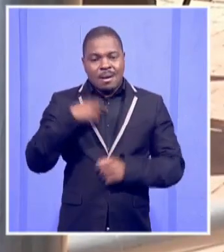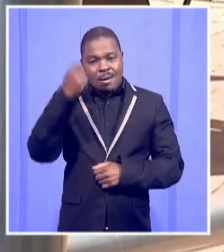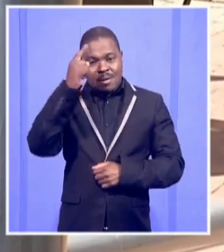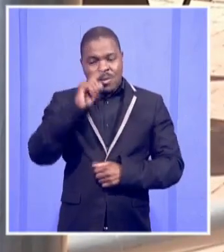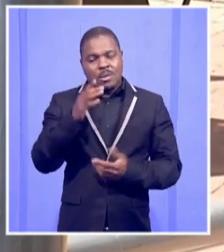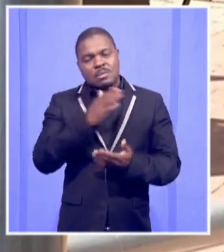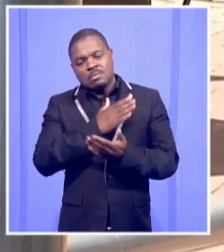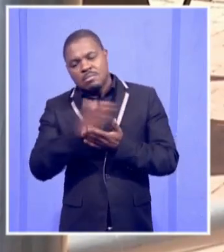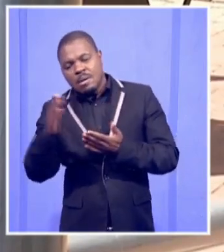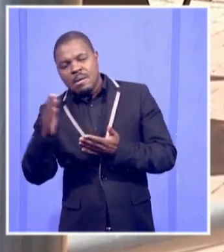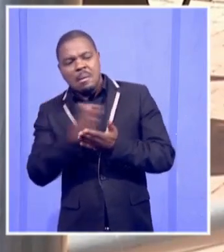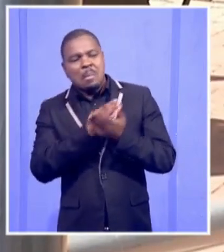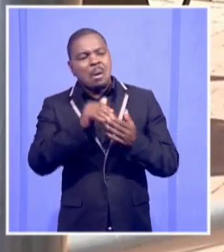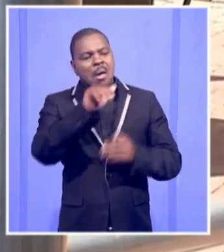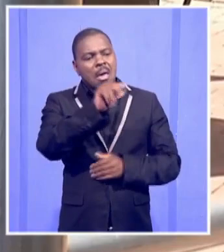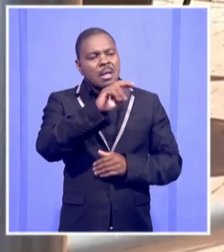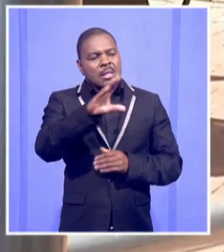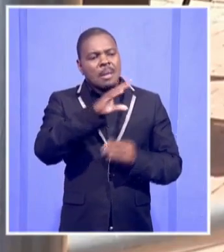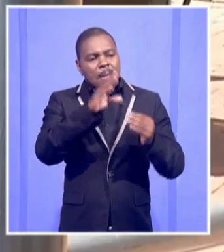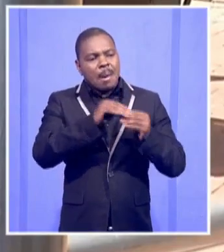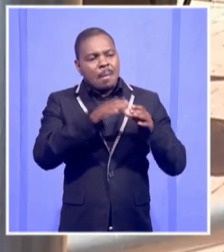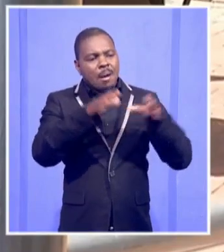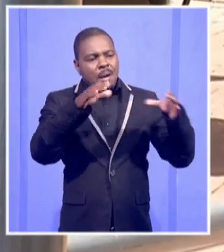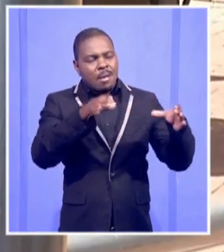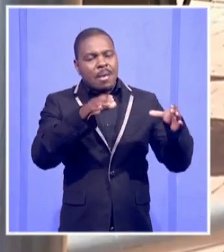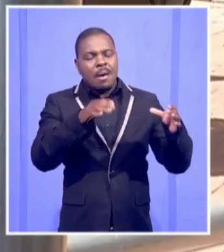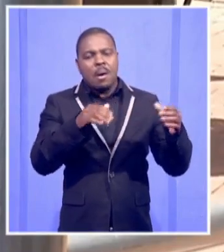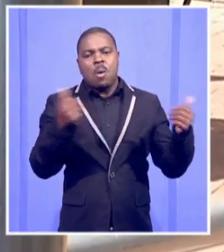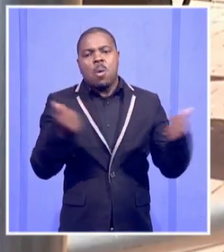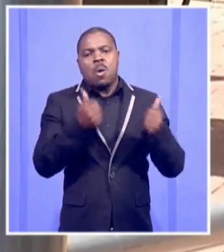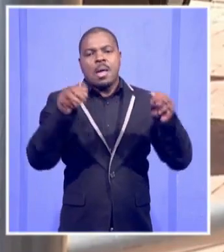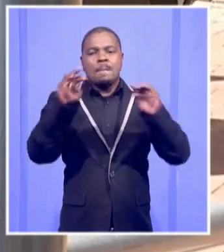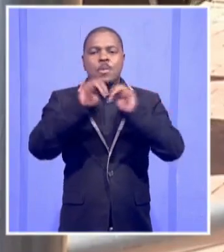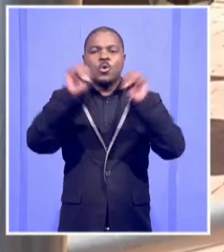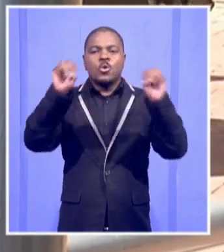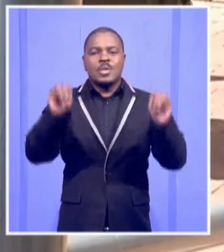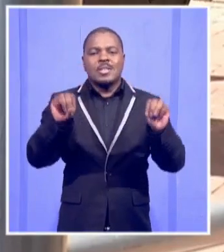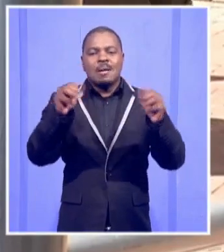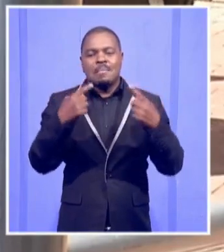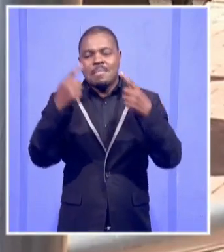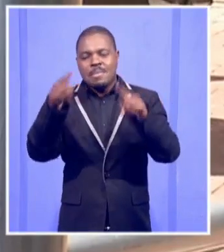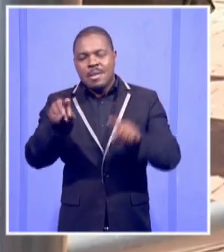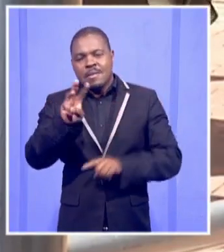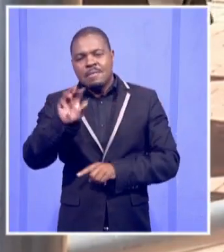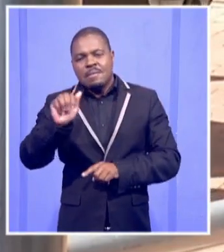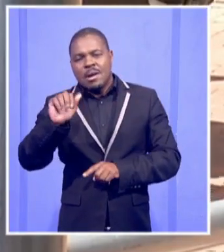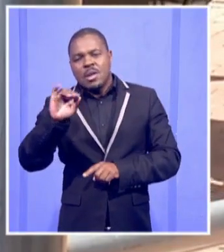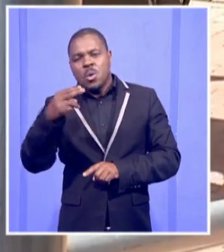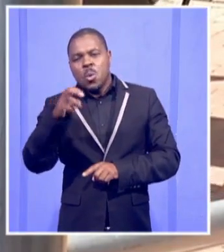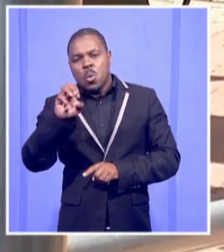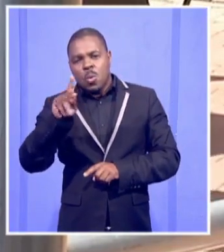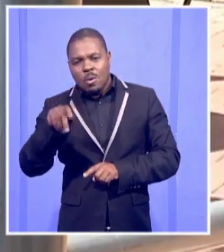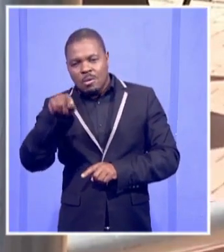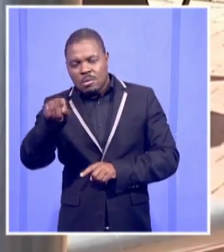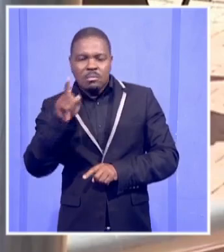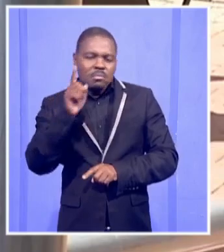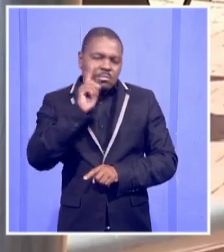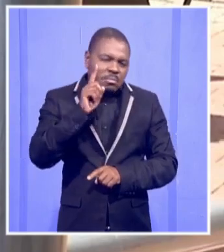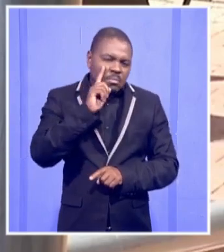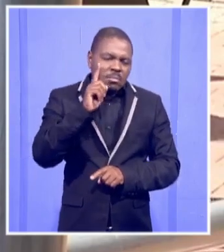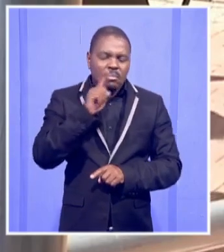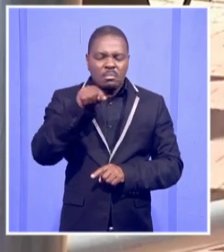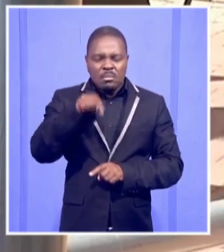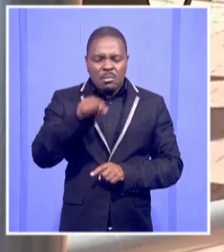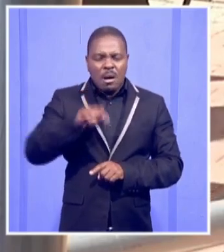of the NEC members have moved to the museum here at Vaihoek just to go through some of the history of